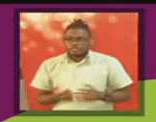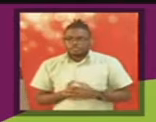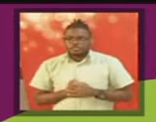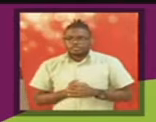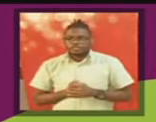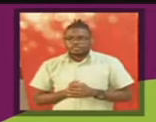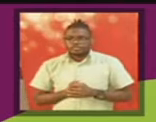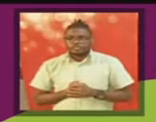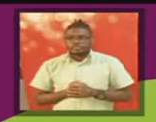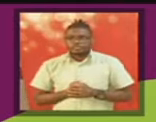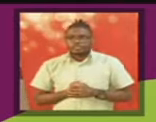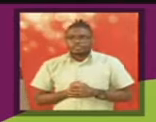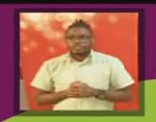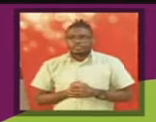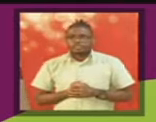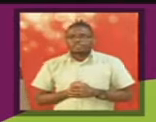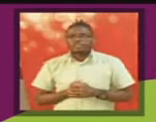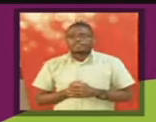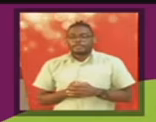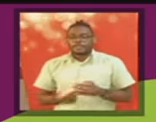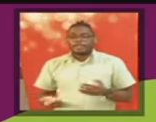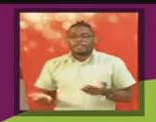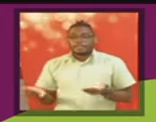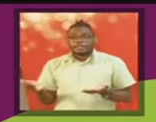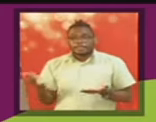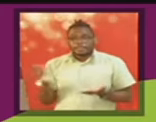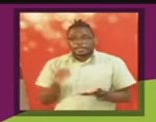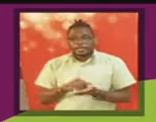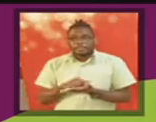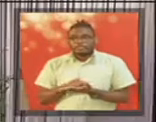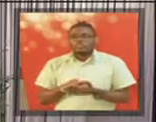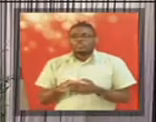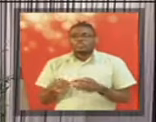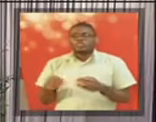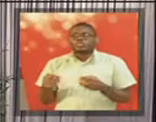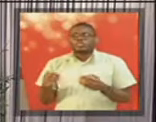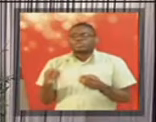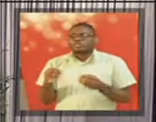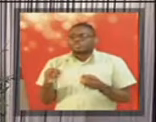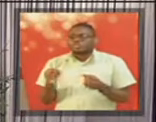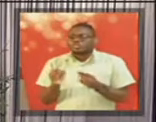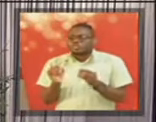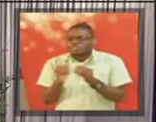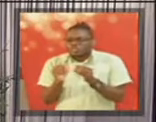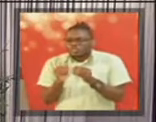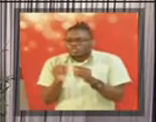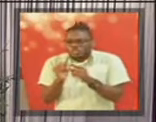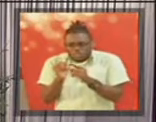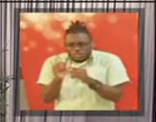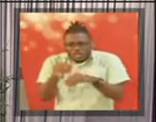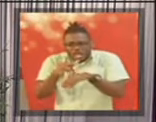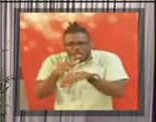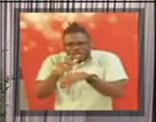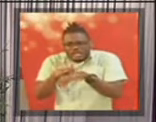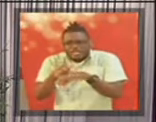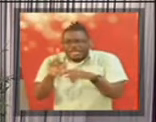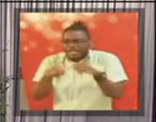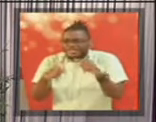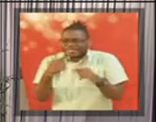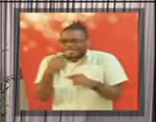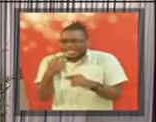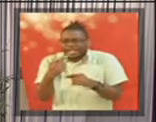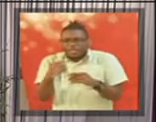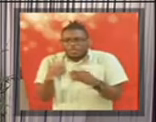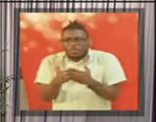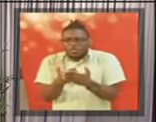Okay, so again, I think it's too early in the epidemic to tell. We have different examples